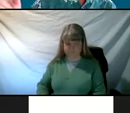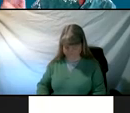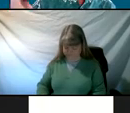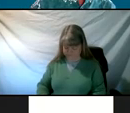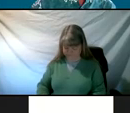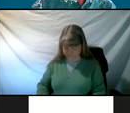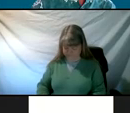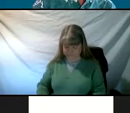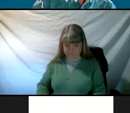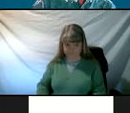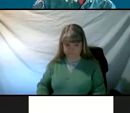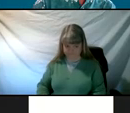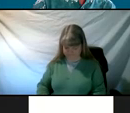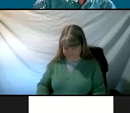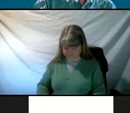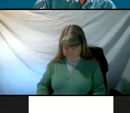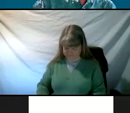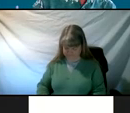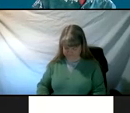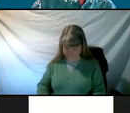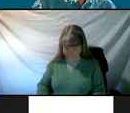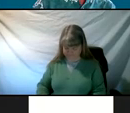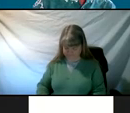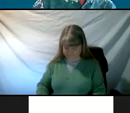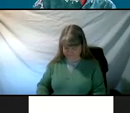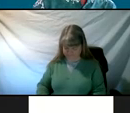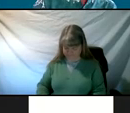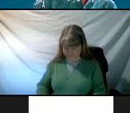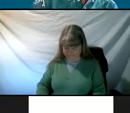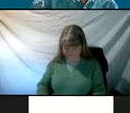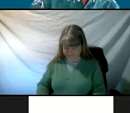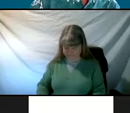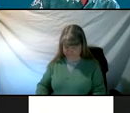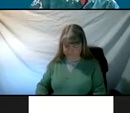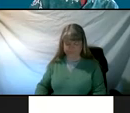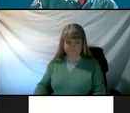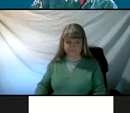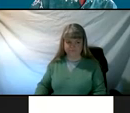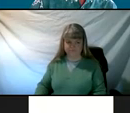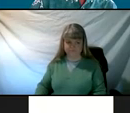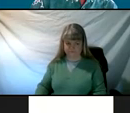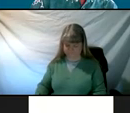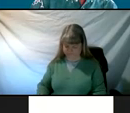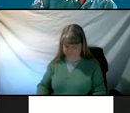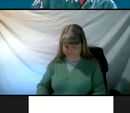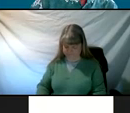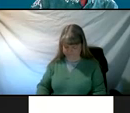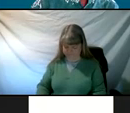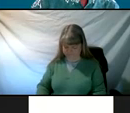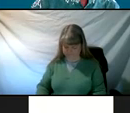you're needed in the help. All you have to say is something like you're needed at the help Zoom room. You don't have to go into any big